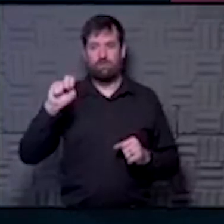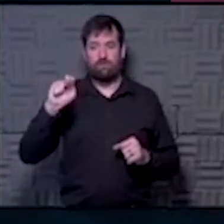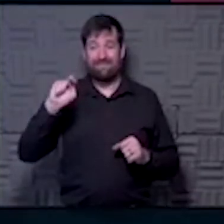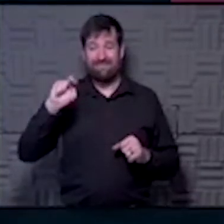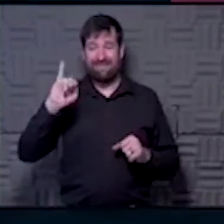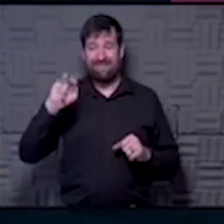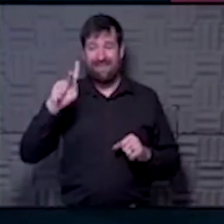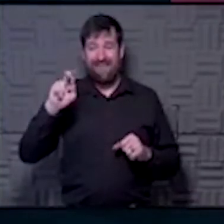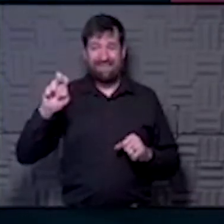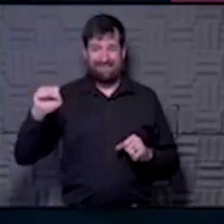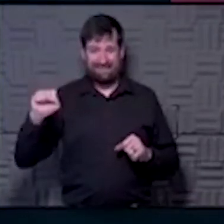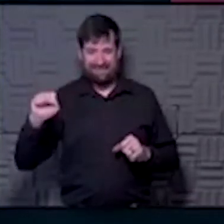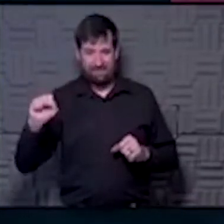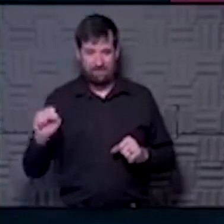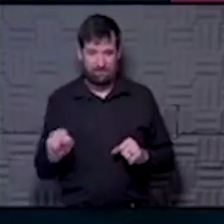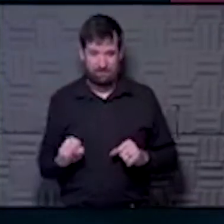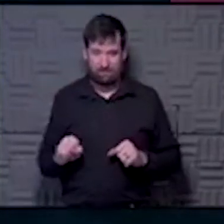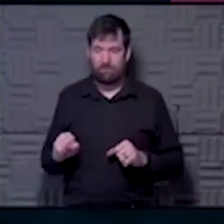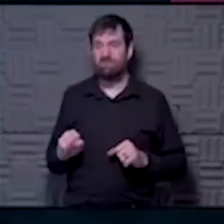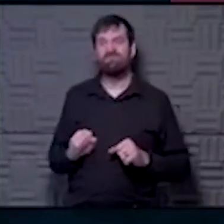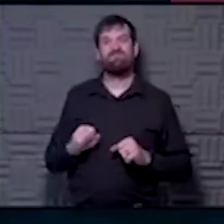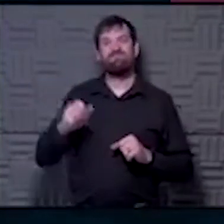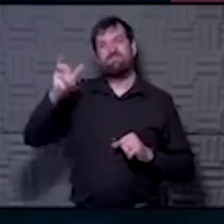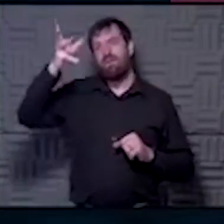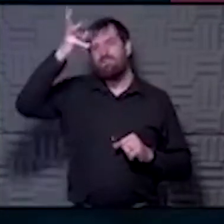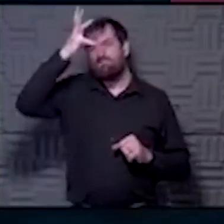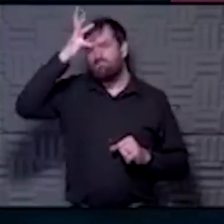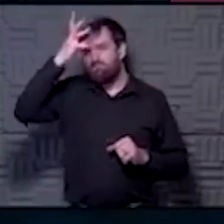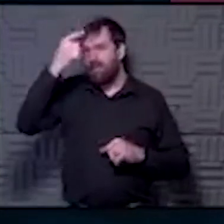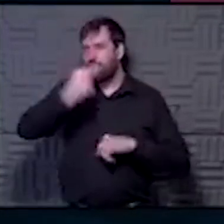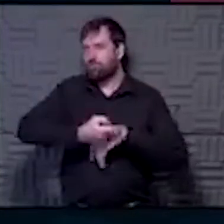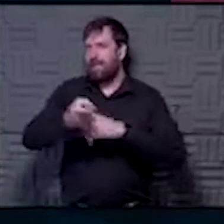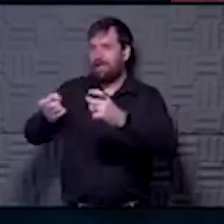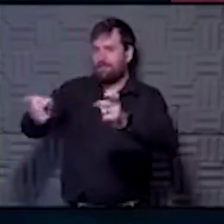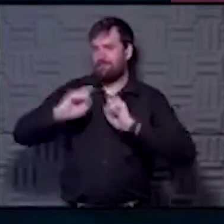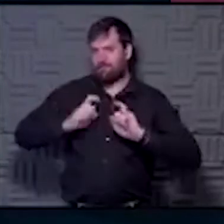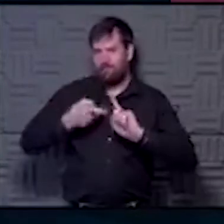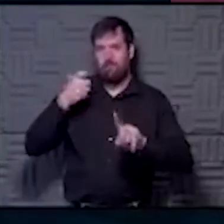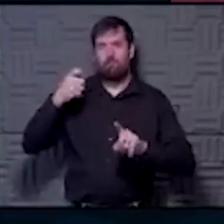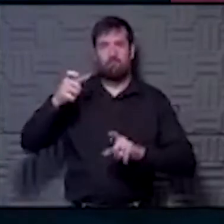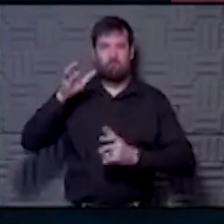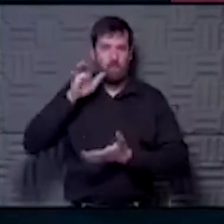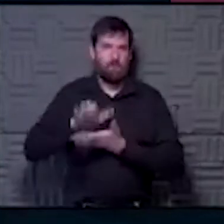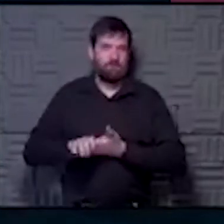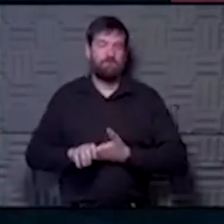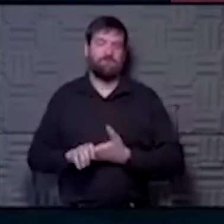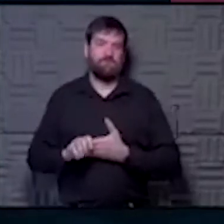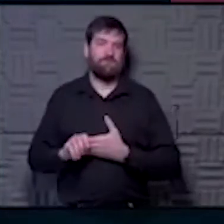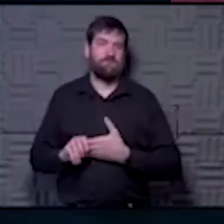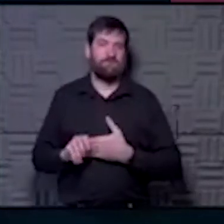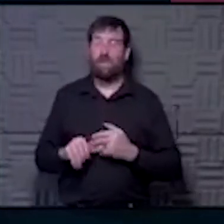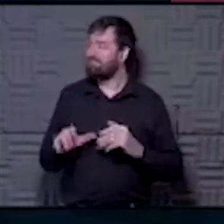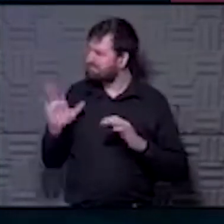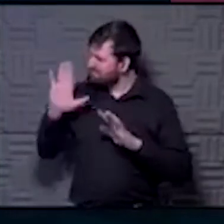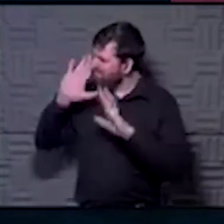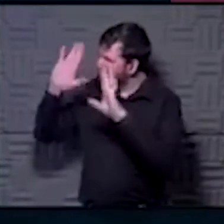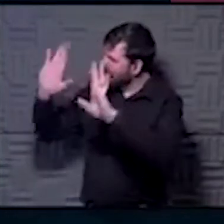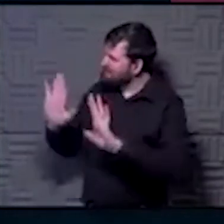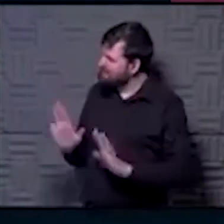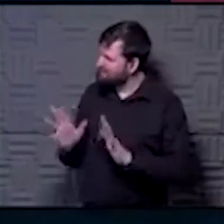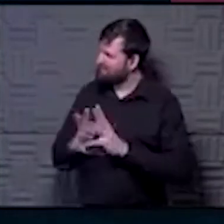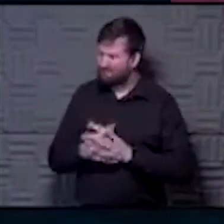go. Yeah, I've just learned something. It's a Father's Day gift collection from my wife, so awesome. It's on the wall. Awesome, as it should